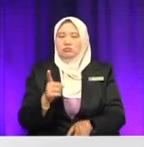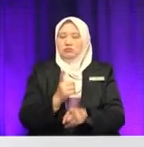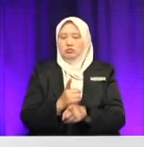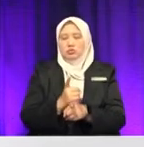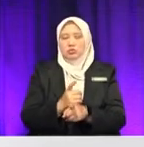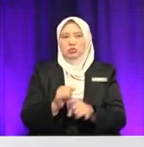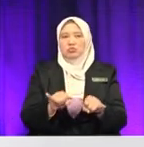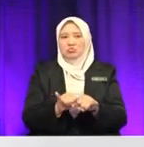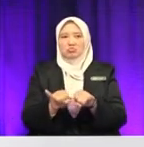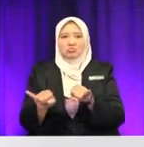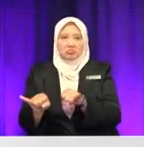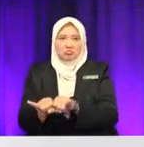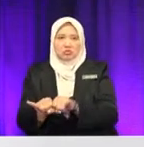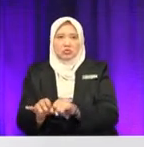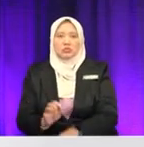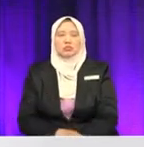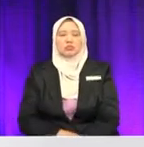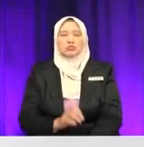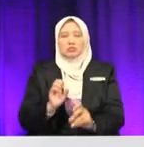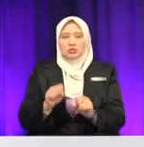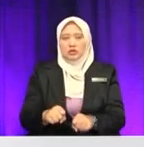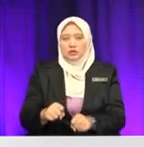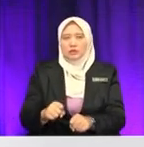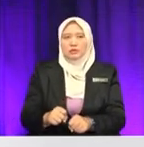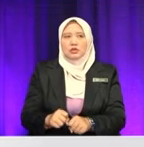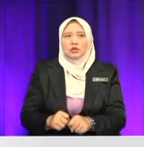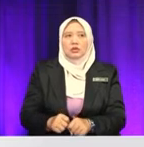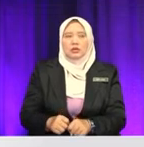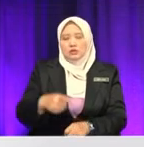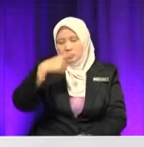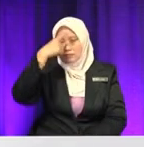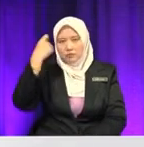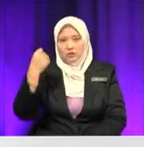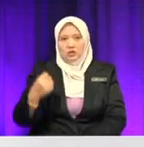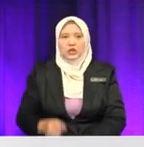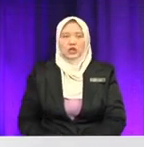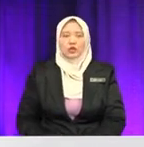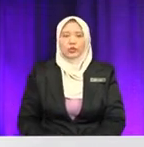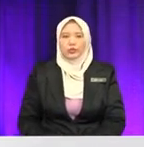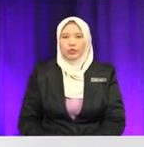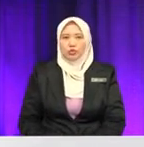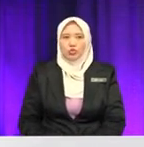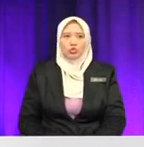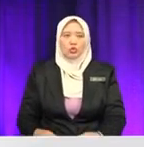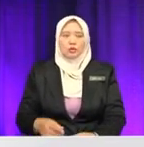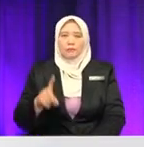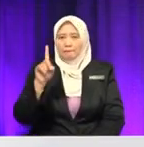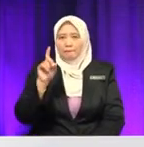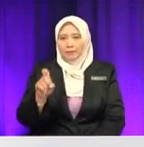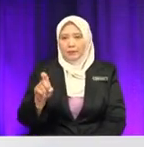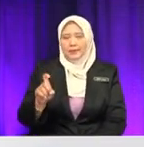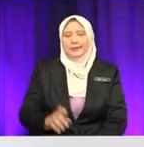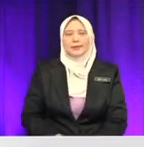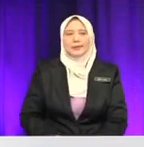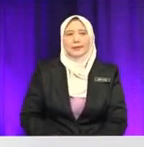the victim will also commit suicide. He said it will also create self-conflict. What do you think,